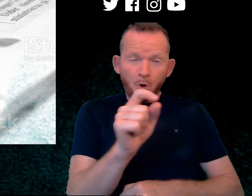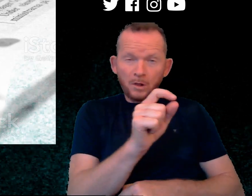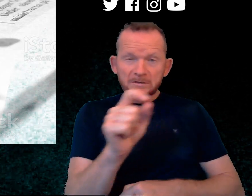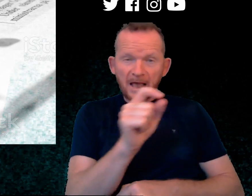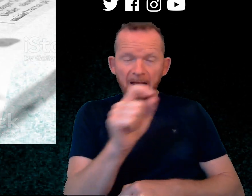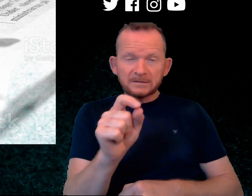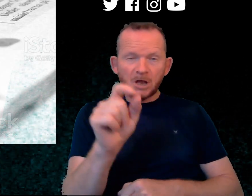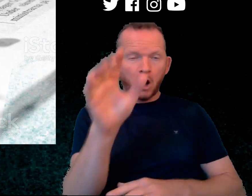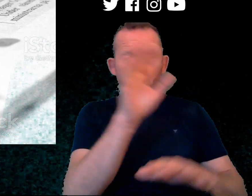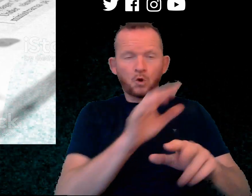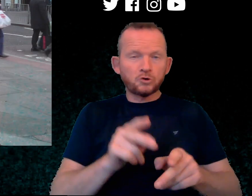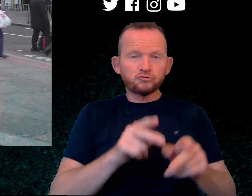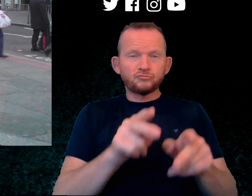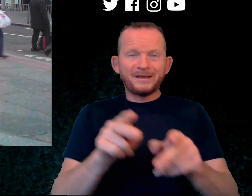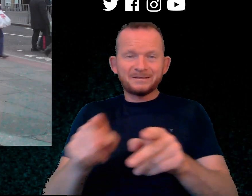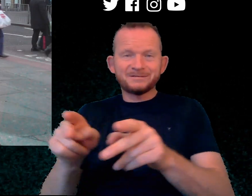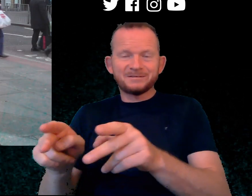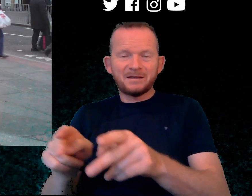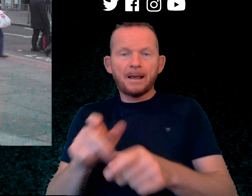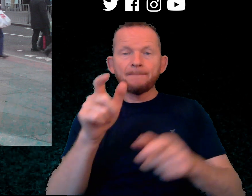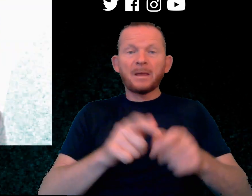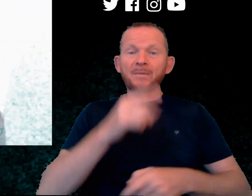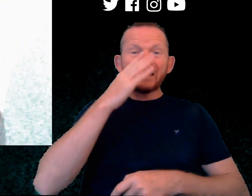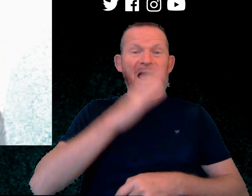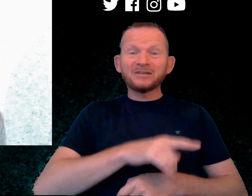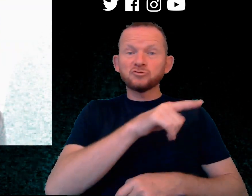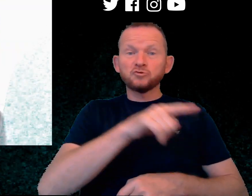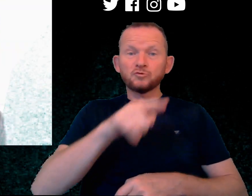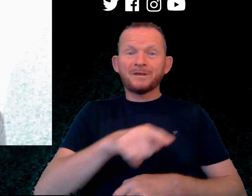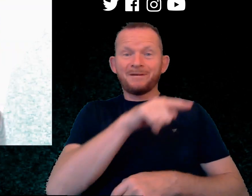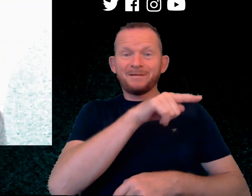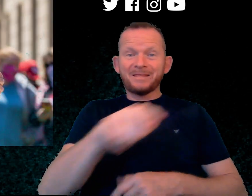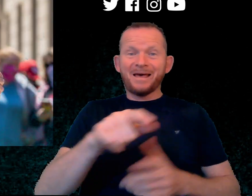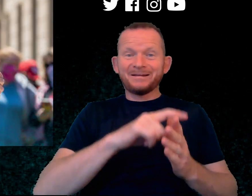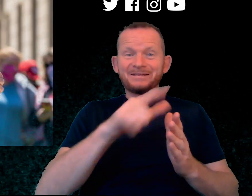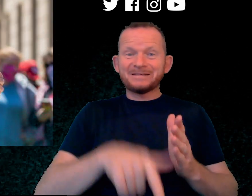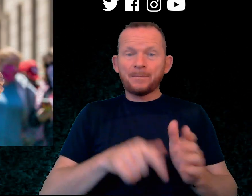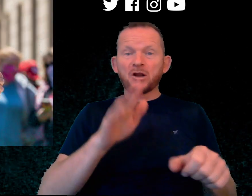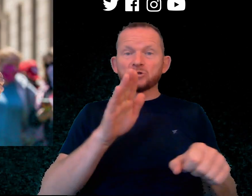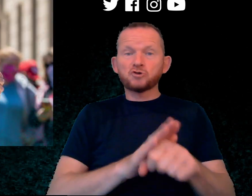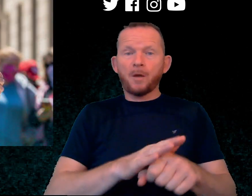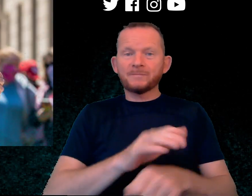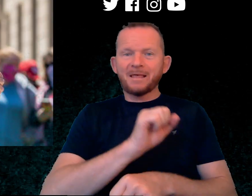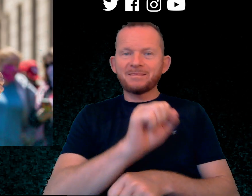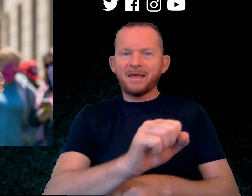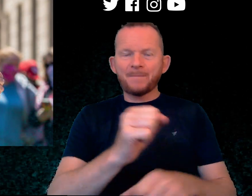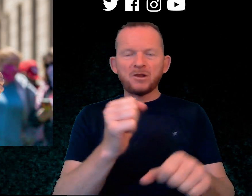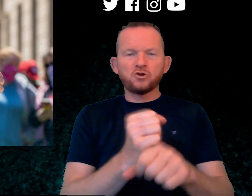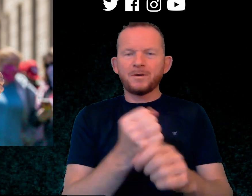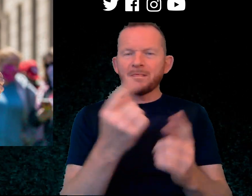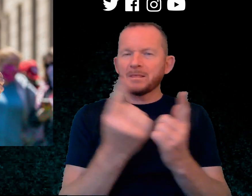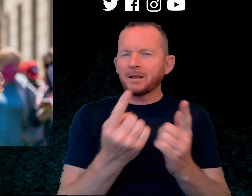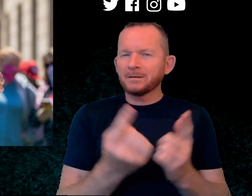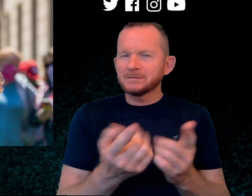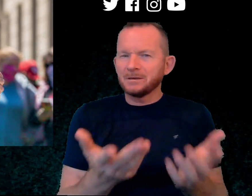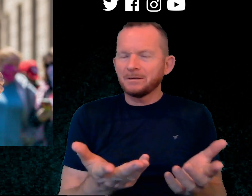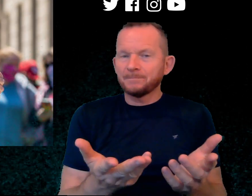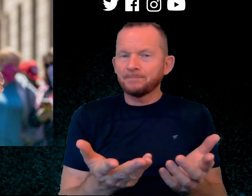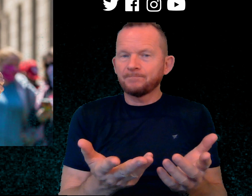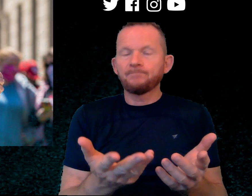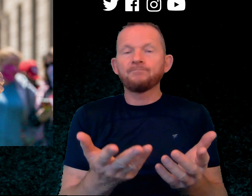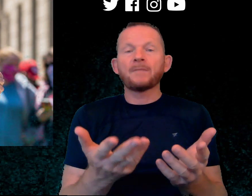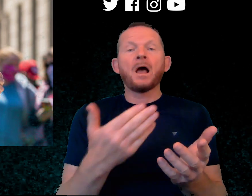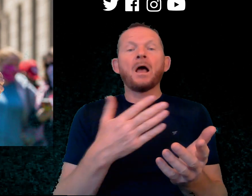well, but it's the small text, cluttered streets and people's attitudes that often disables or stops them from